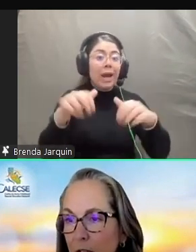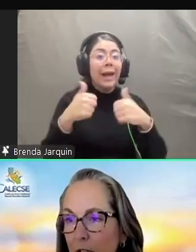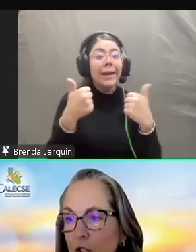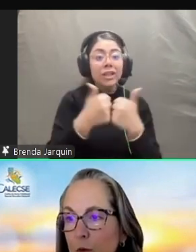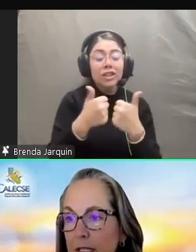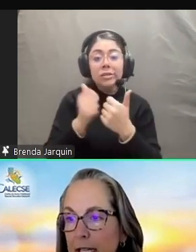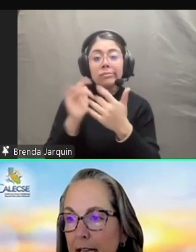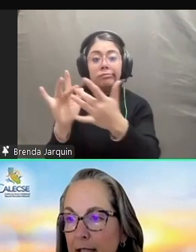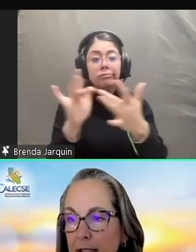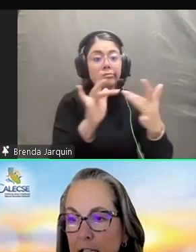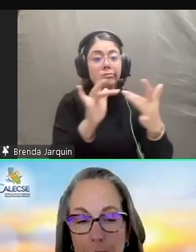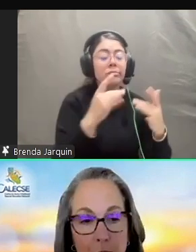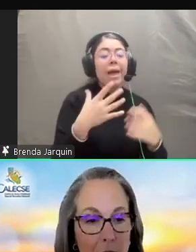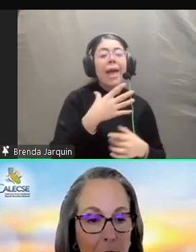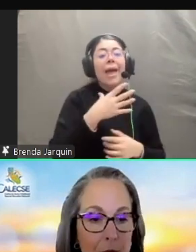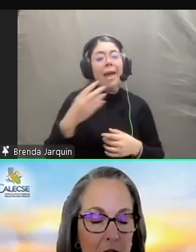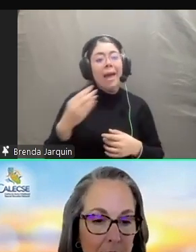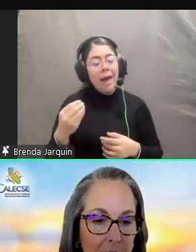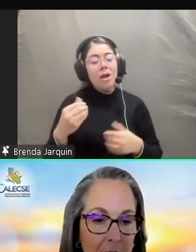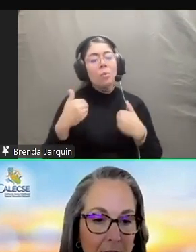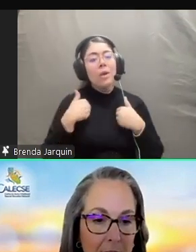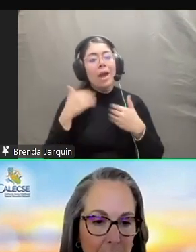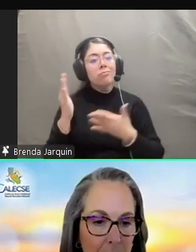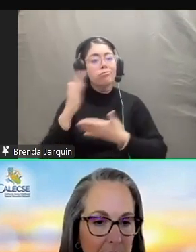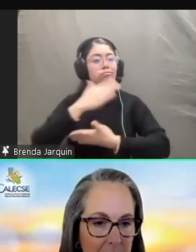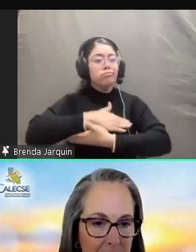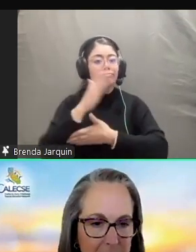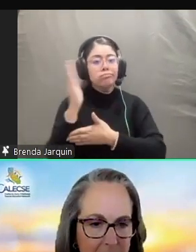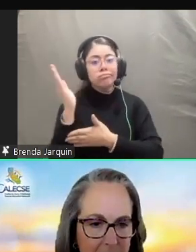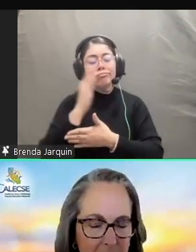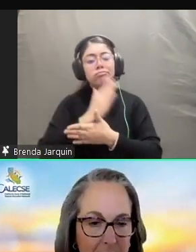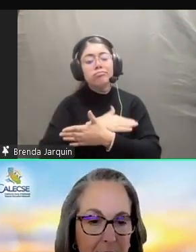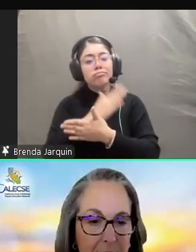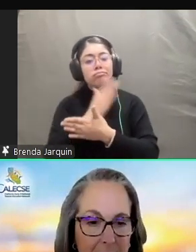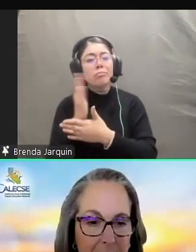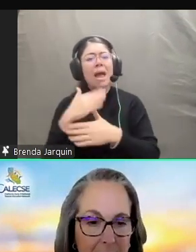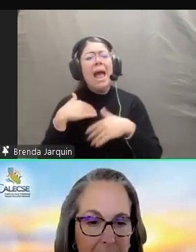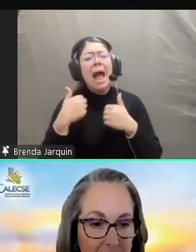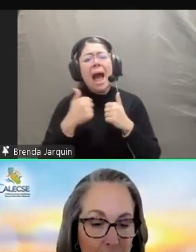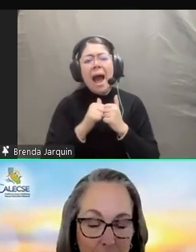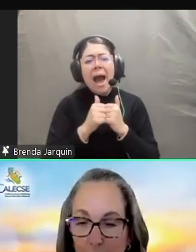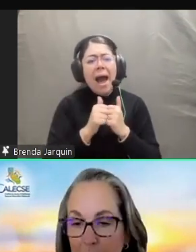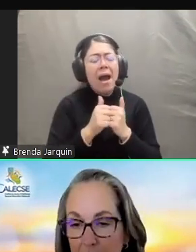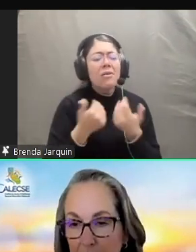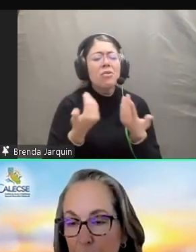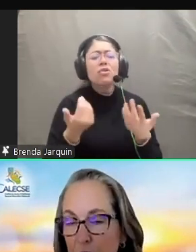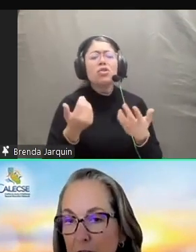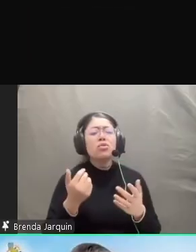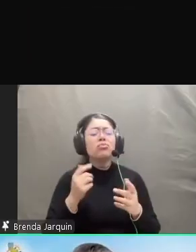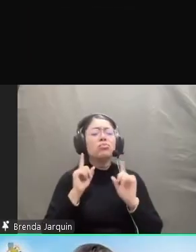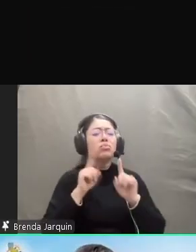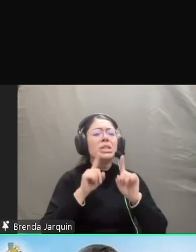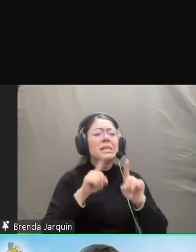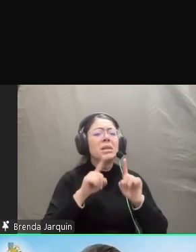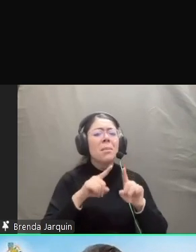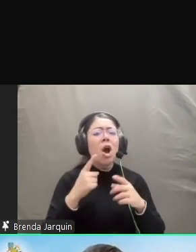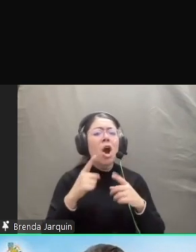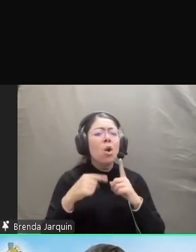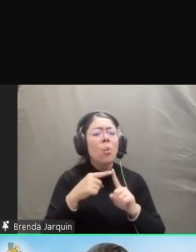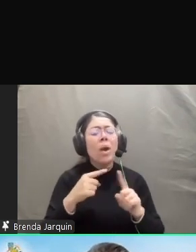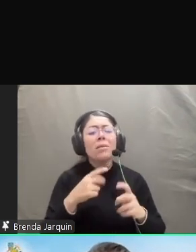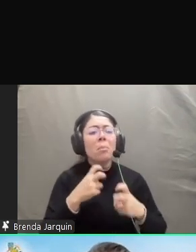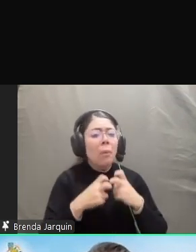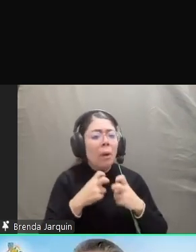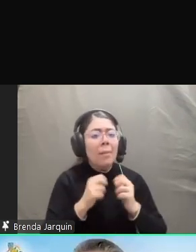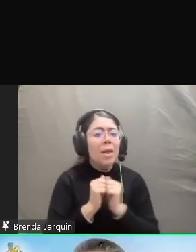rating scale to assess team problem solving and creativity. Again, you as leaders can decide if you want